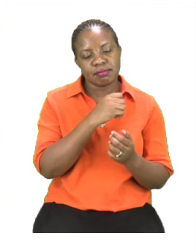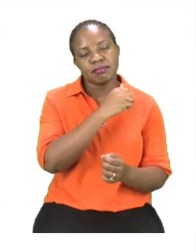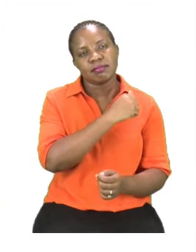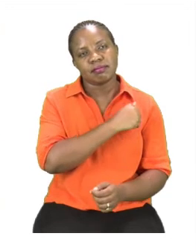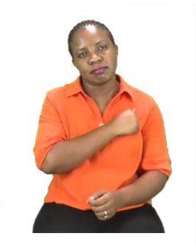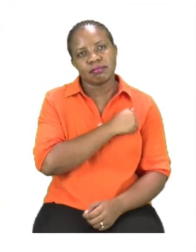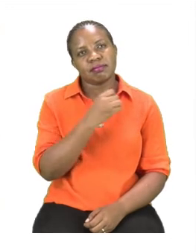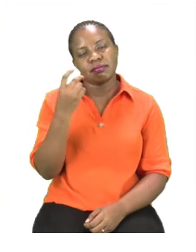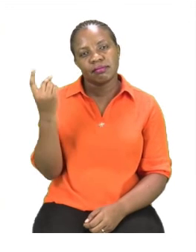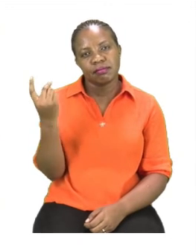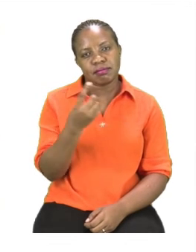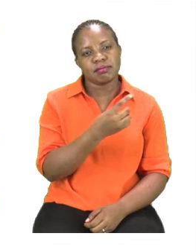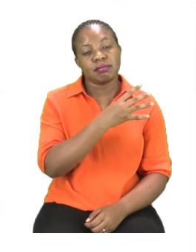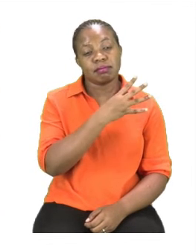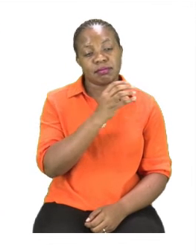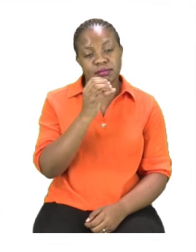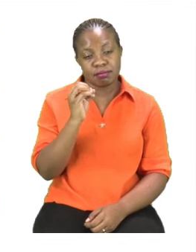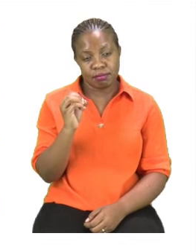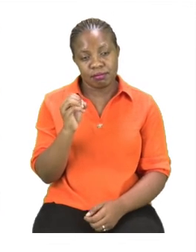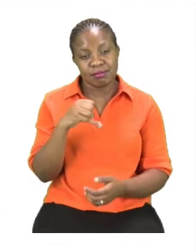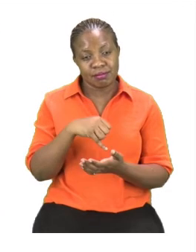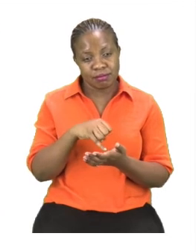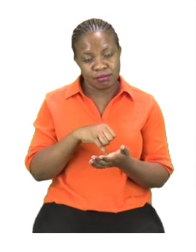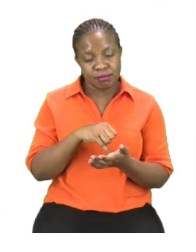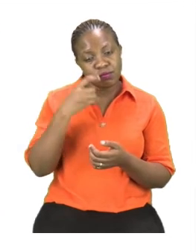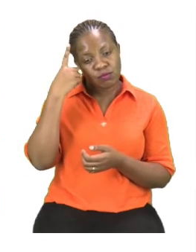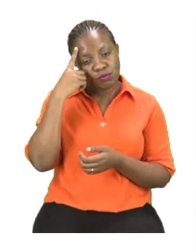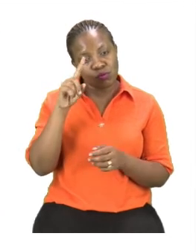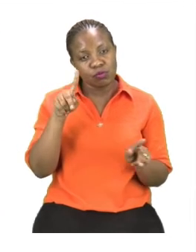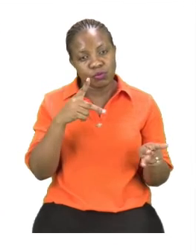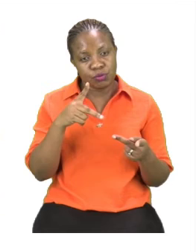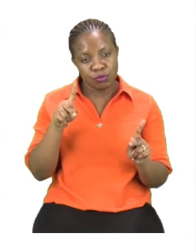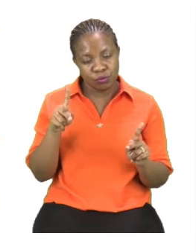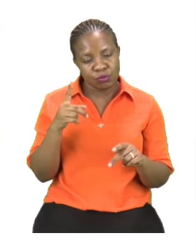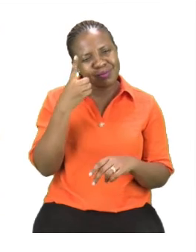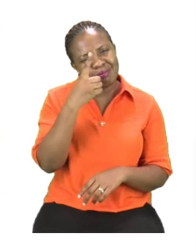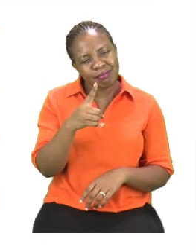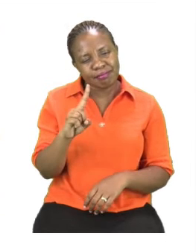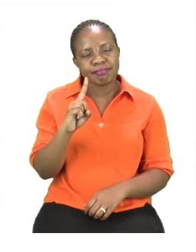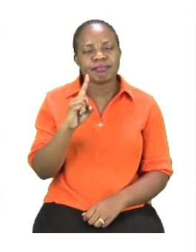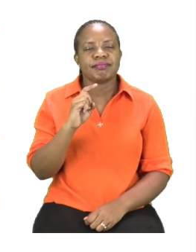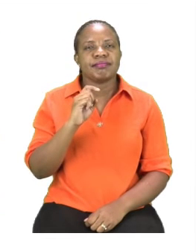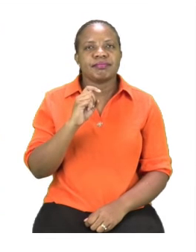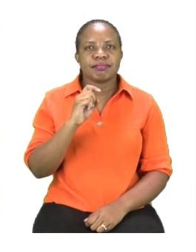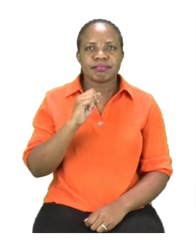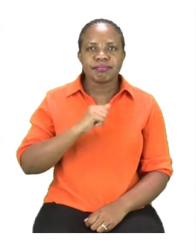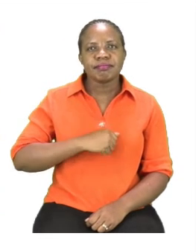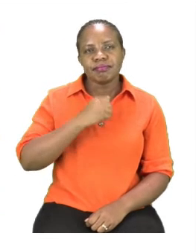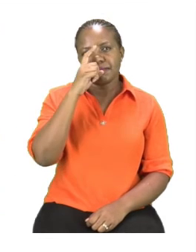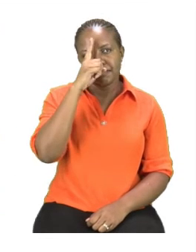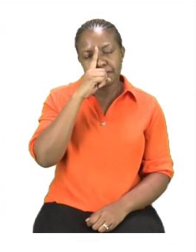my party, but my sister and I ate 6. How